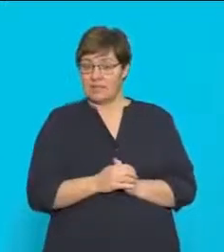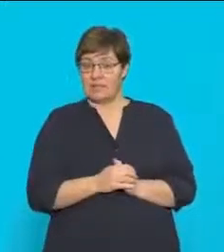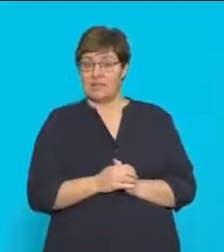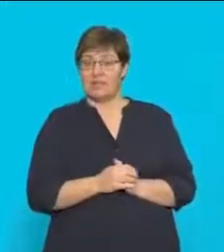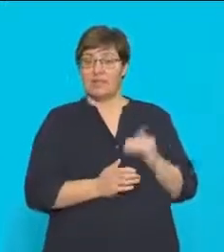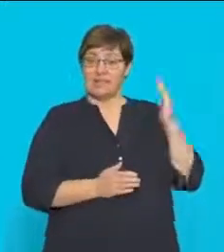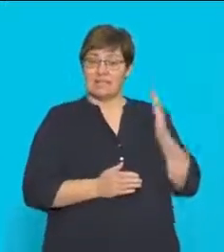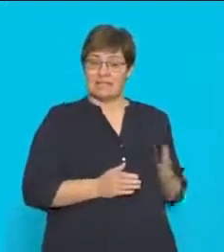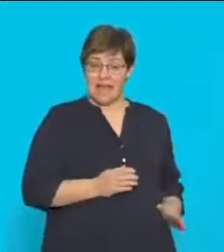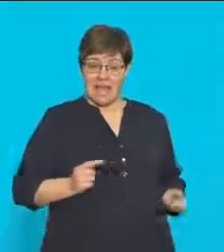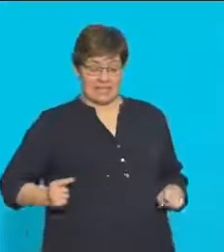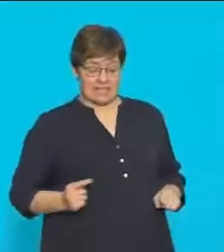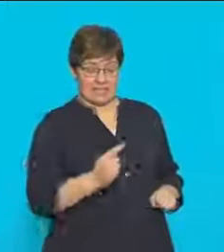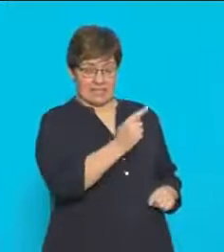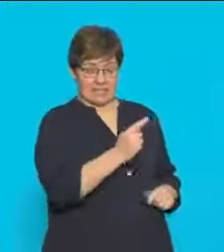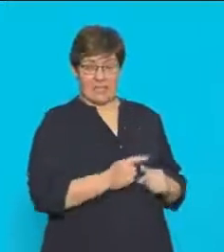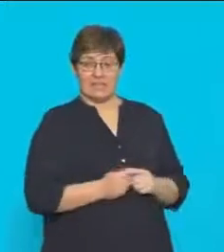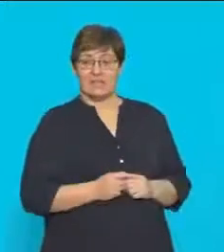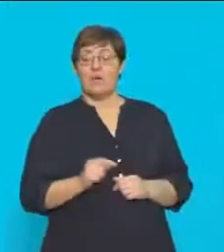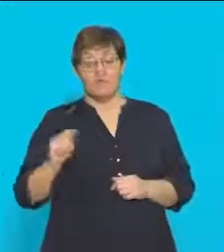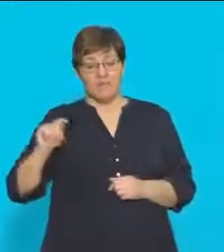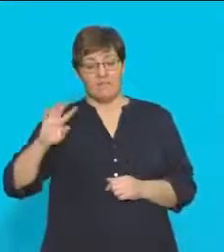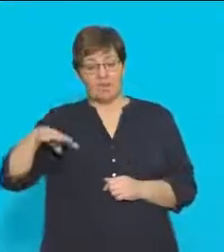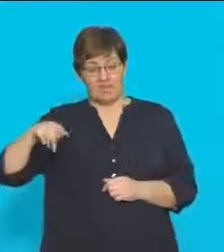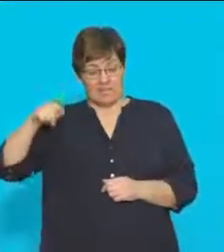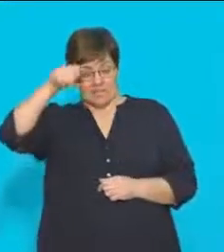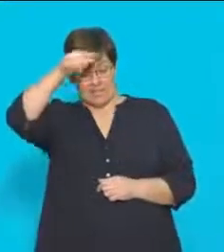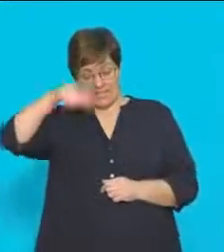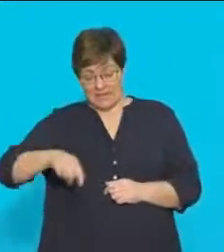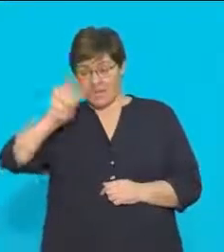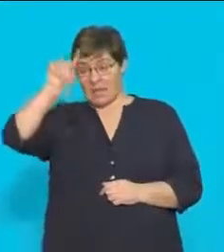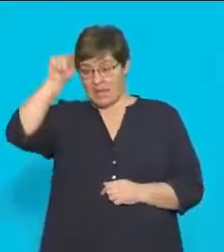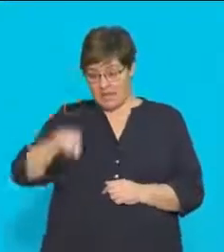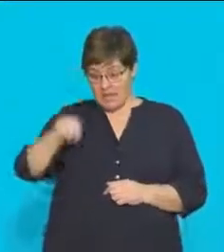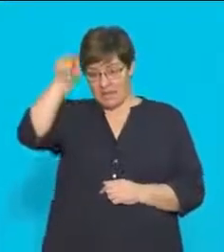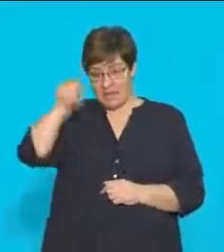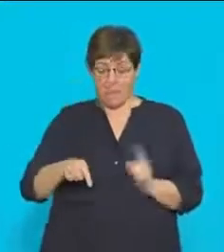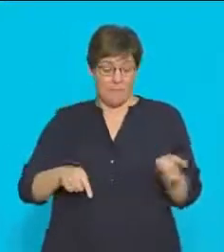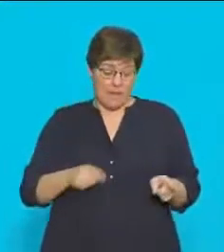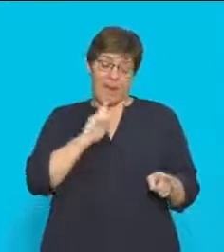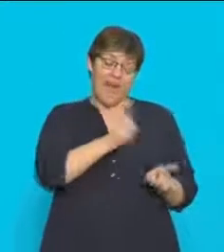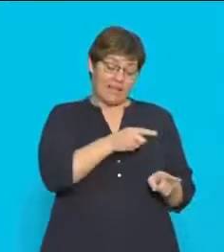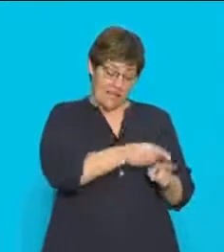And the side across 35 degrees was 14 units. So we need to check that the answer